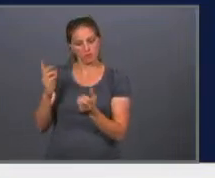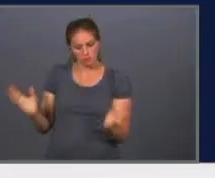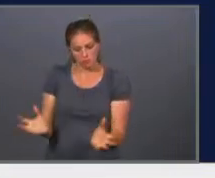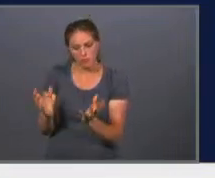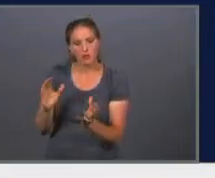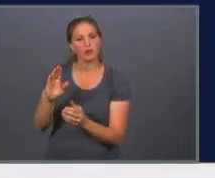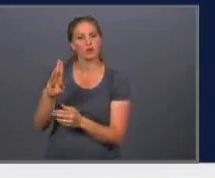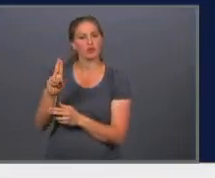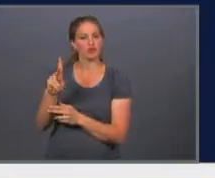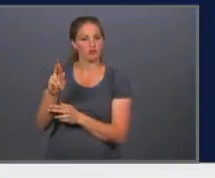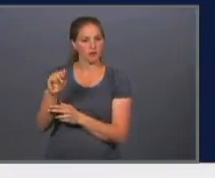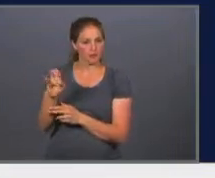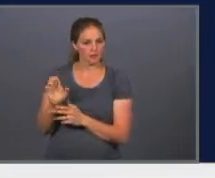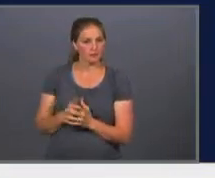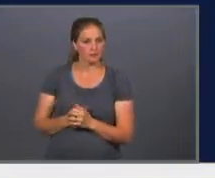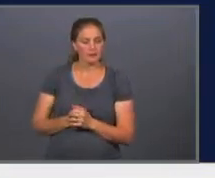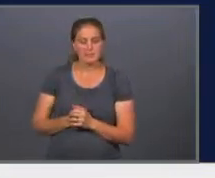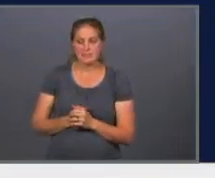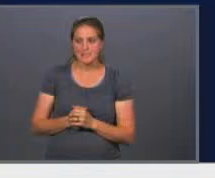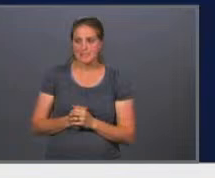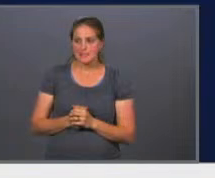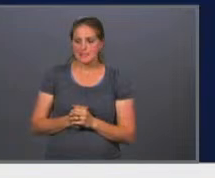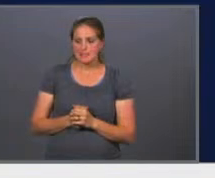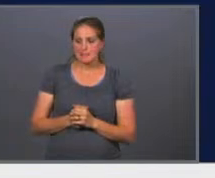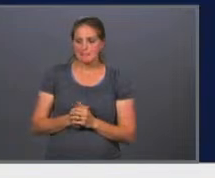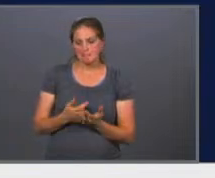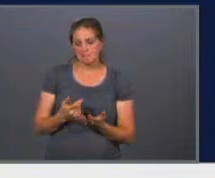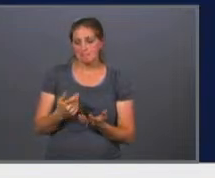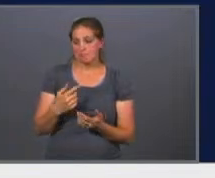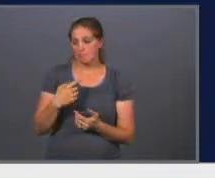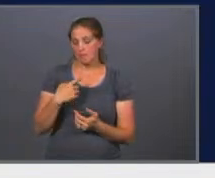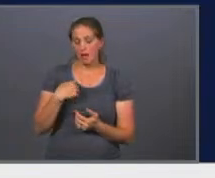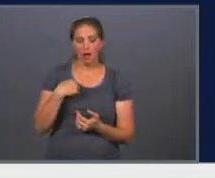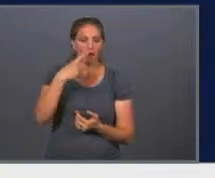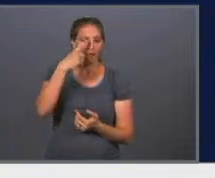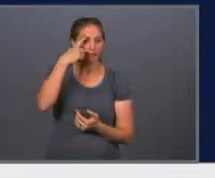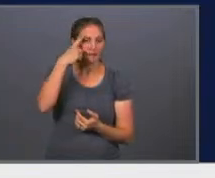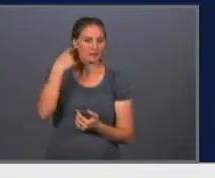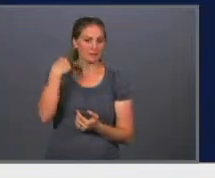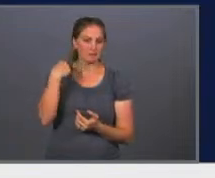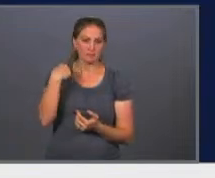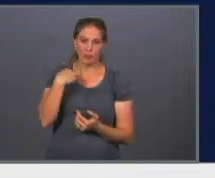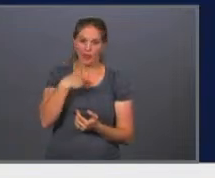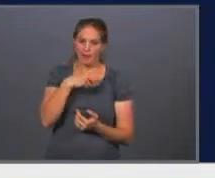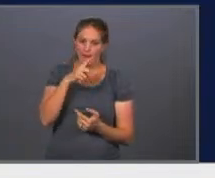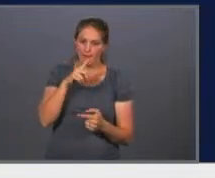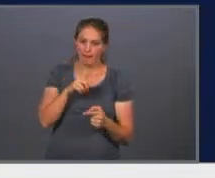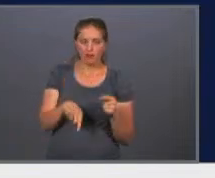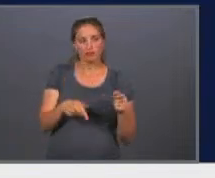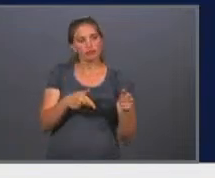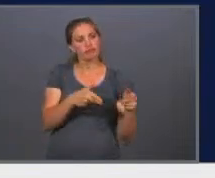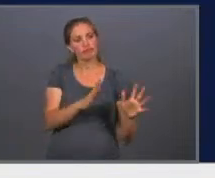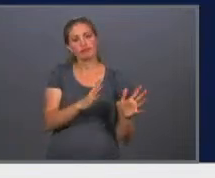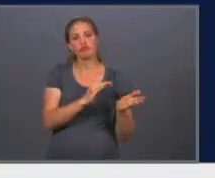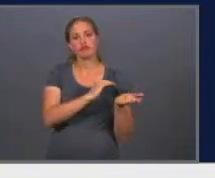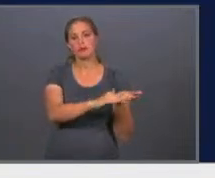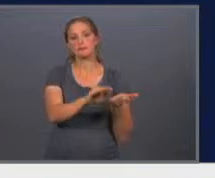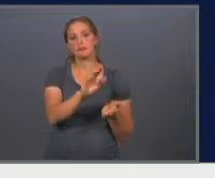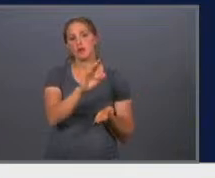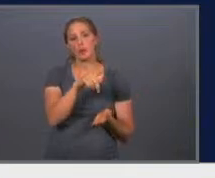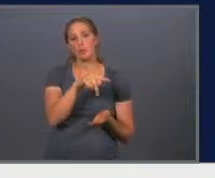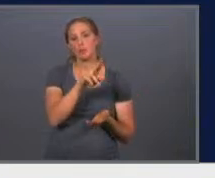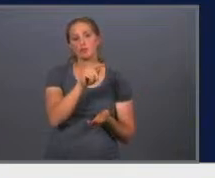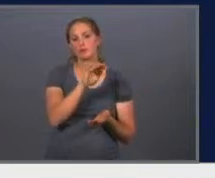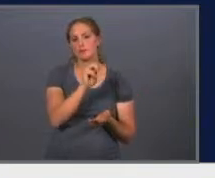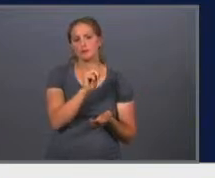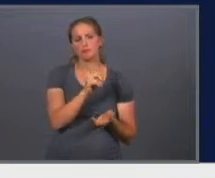I do think that we can't allow Putin to get away with this kind of imperialism and his